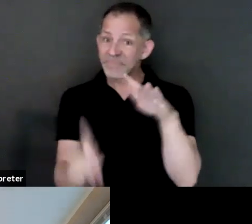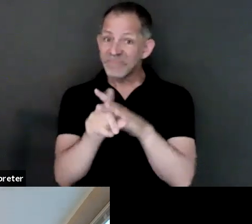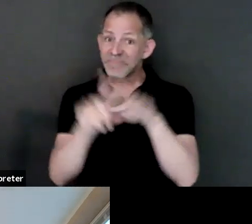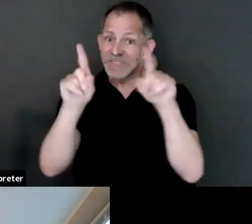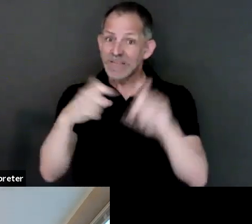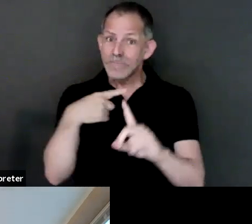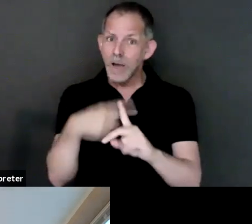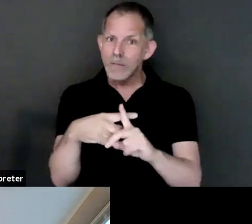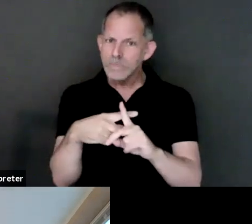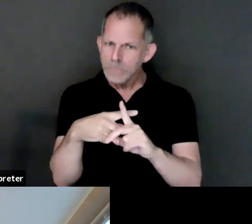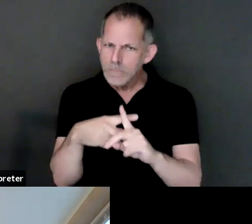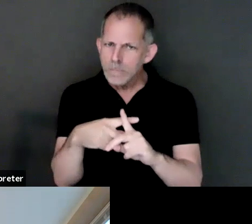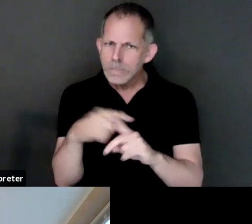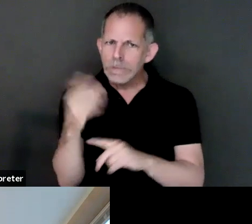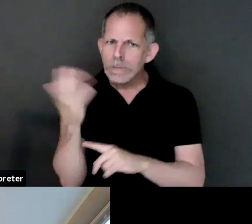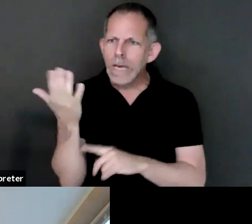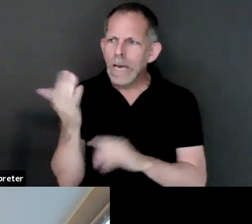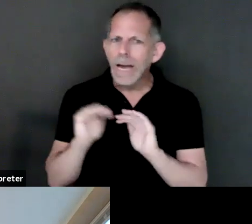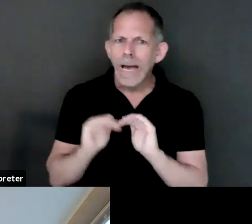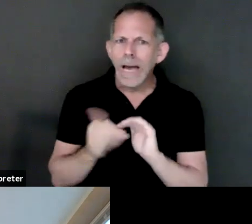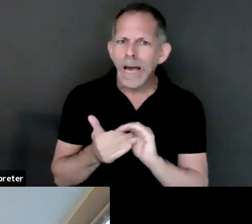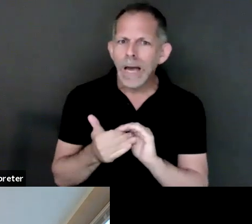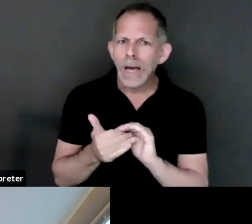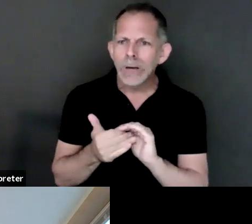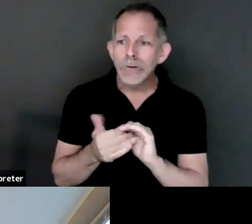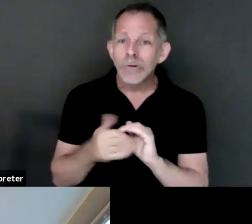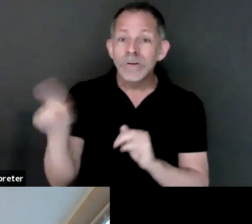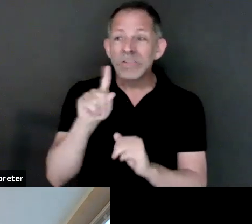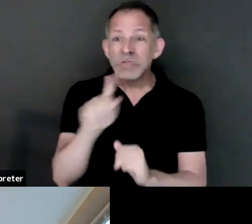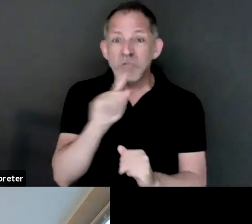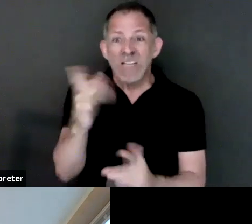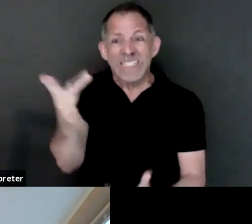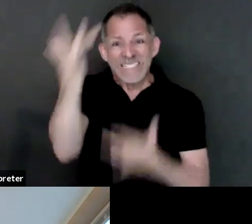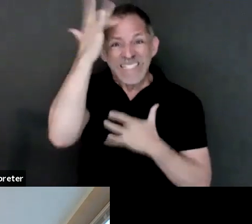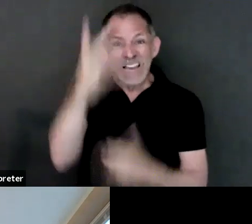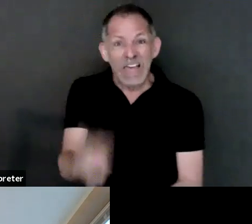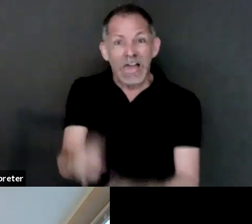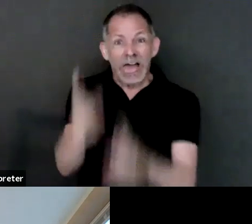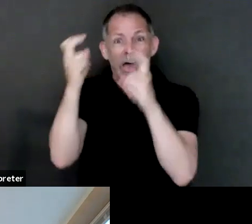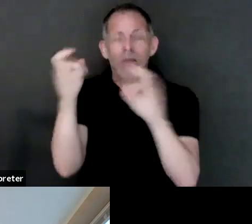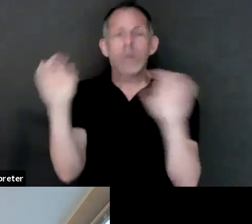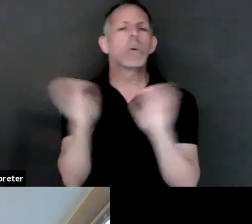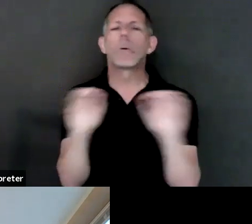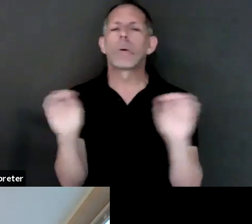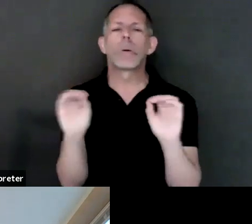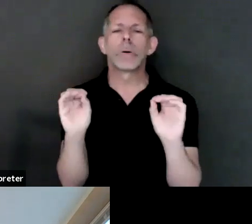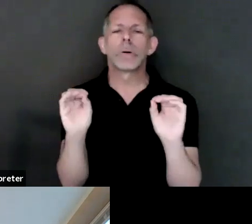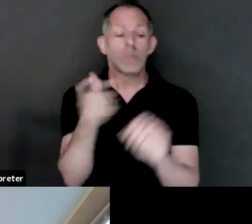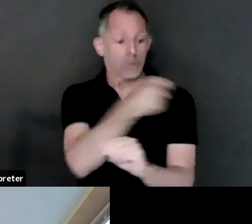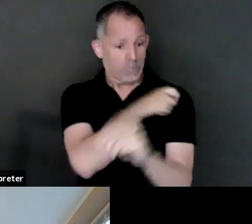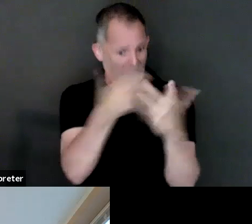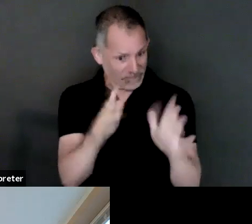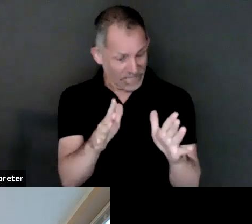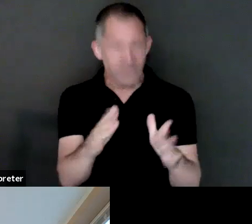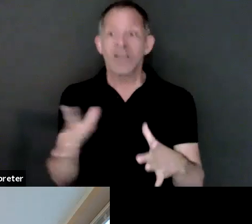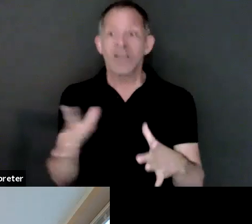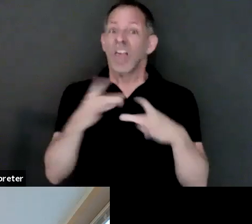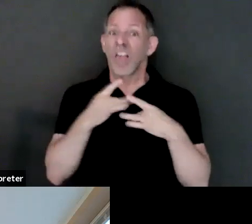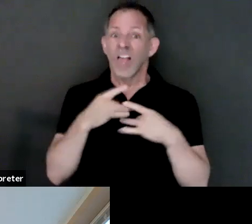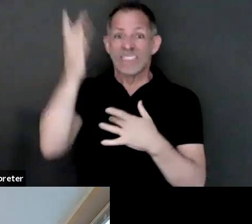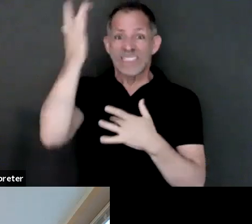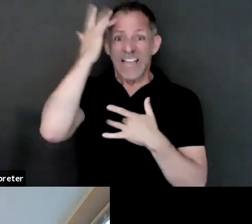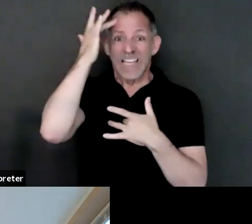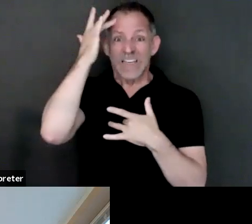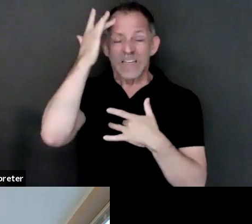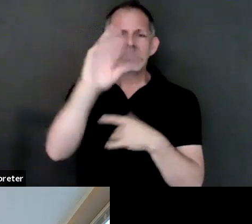from it are much reduced if you're vaccinated. Not being vaccinated means you have a higher risk of serious illness or death.